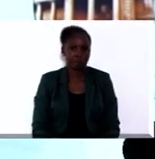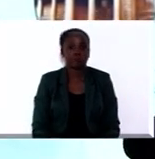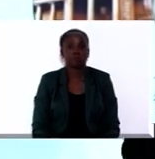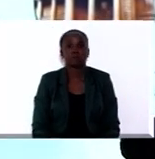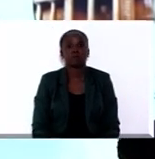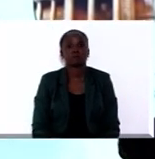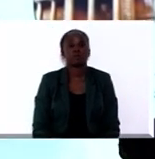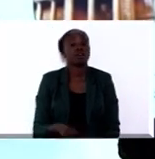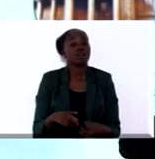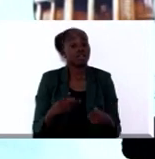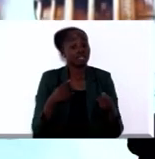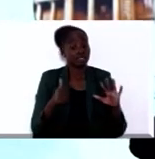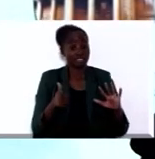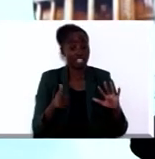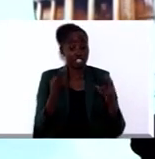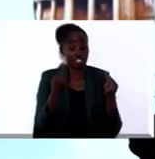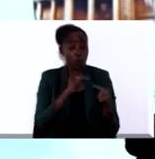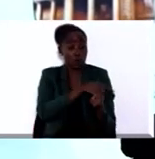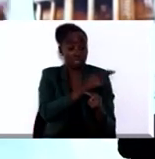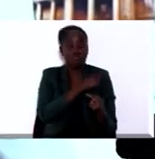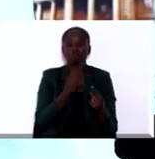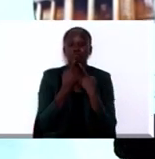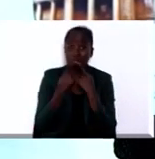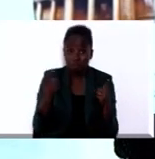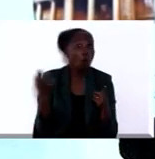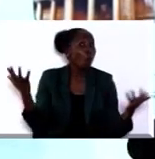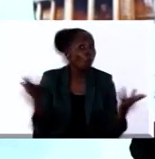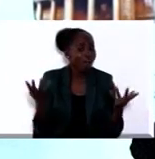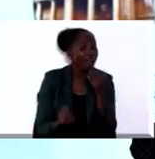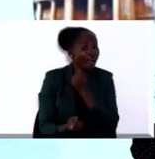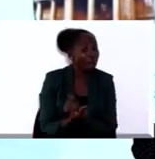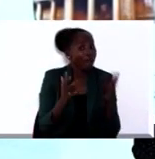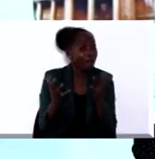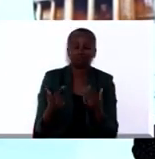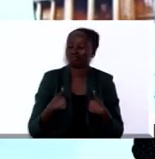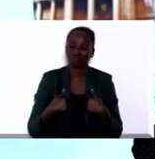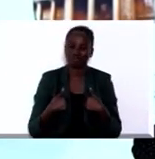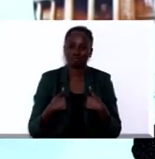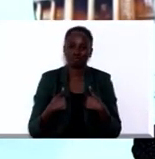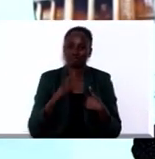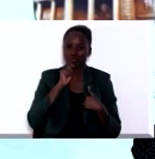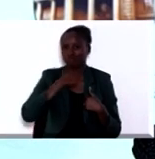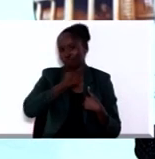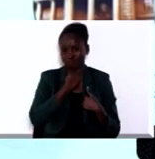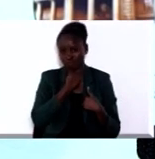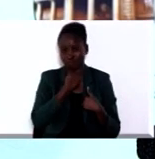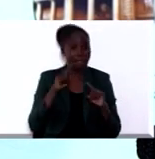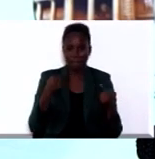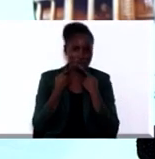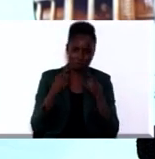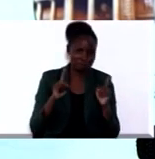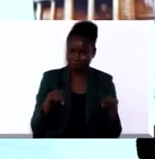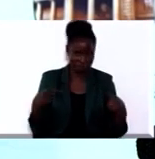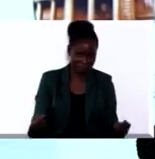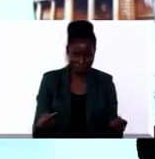The 6 new hospitals, I will not say where. Wait for MEC Dr. Masuku to announce where we are